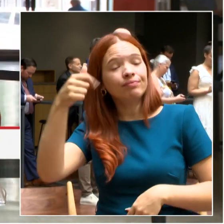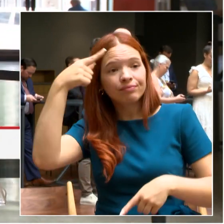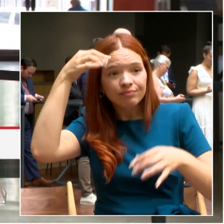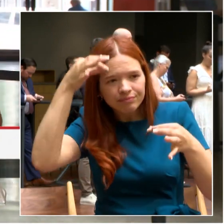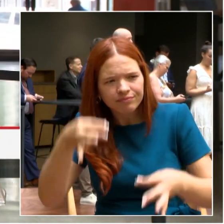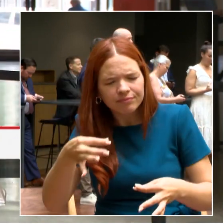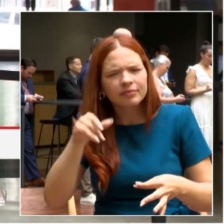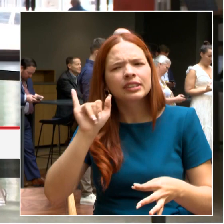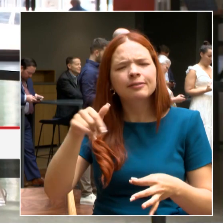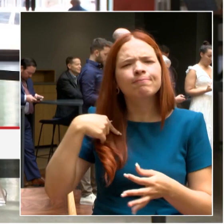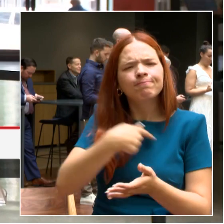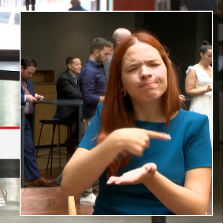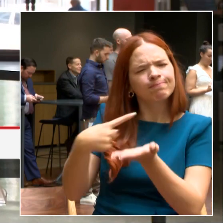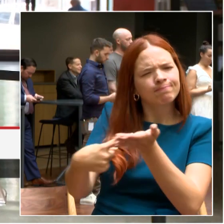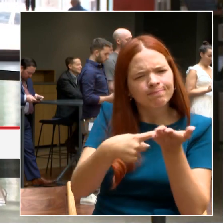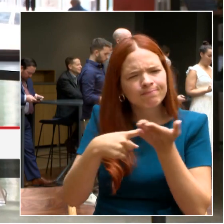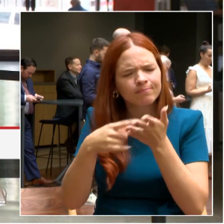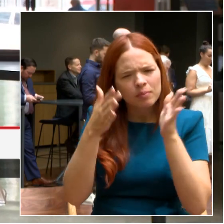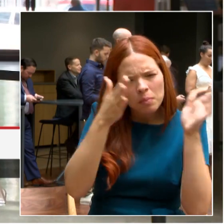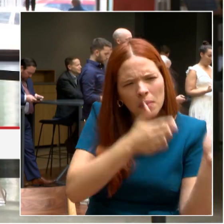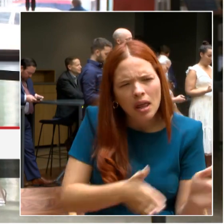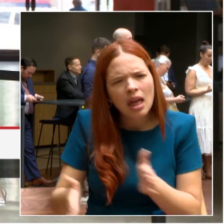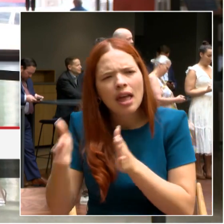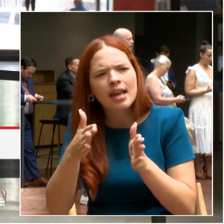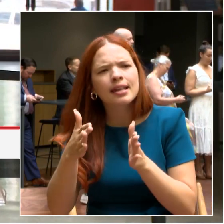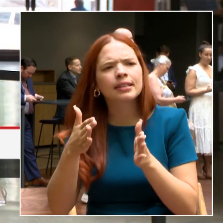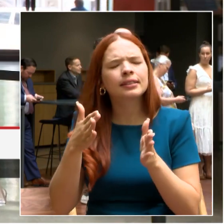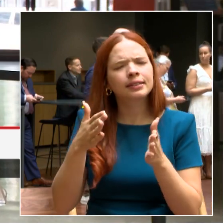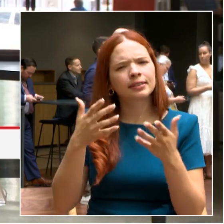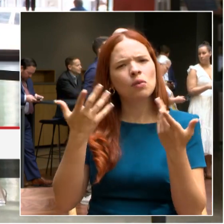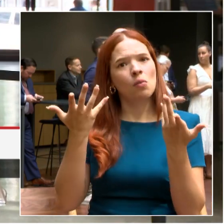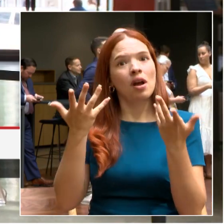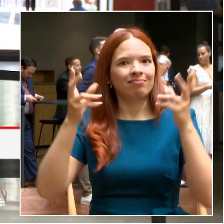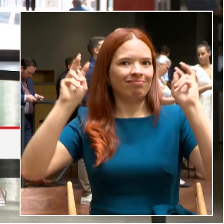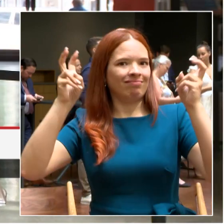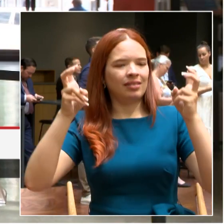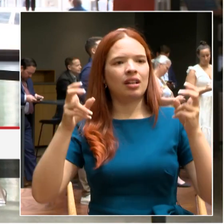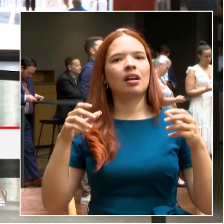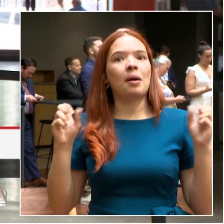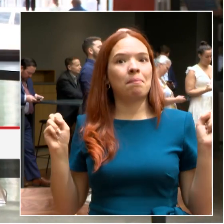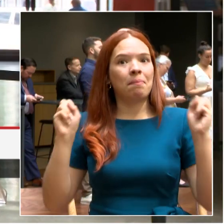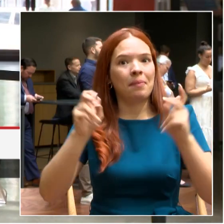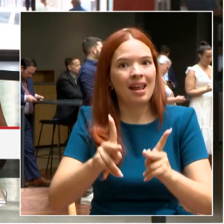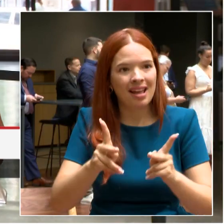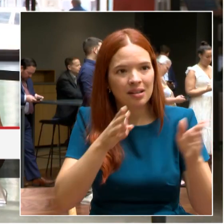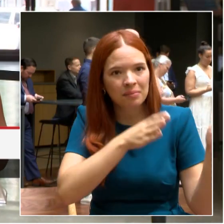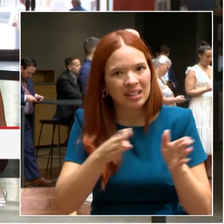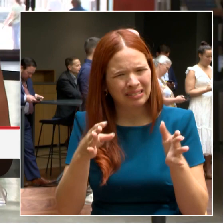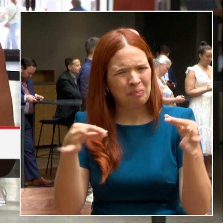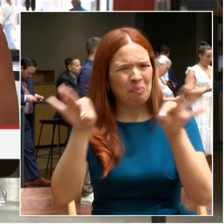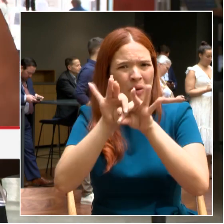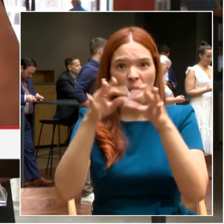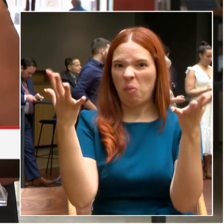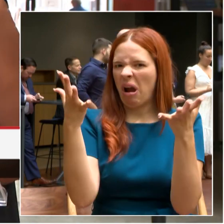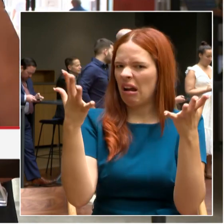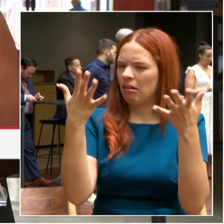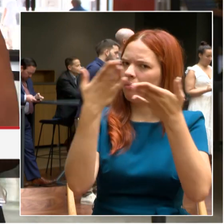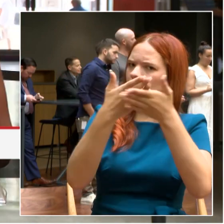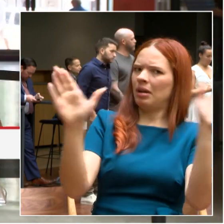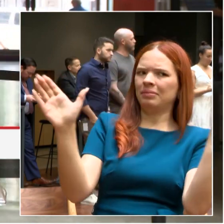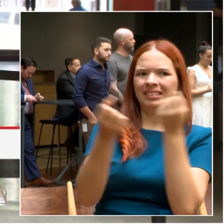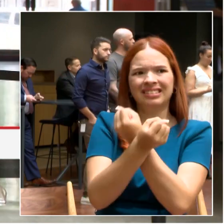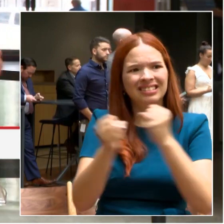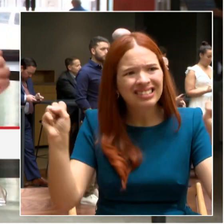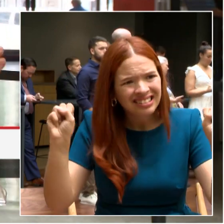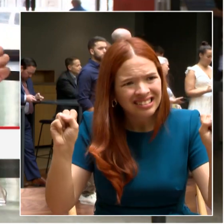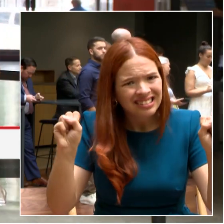and that's making sure that we're a safe city, making sure that we are a resilient city, and making